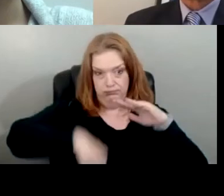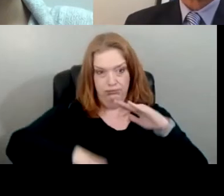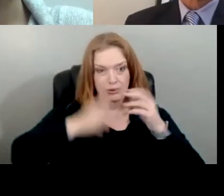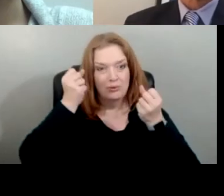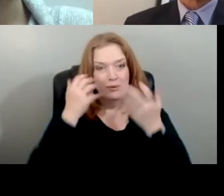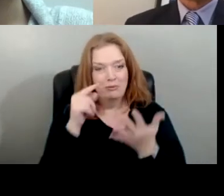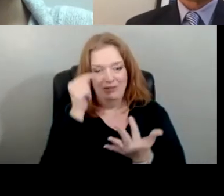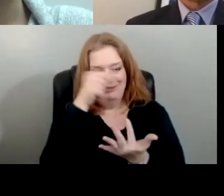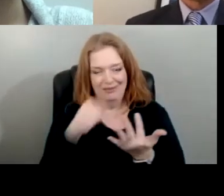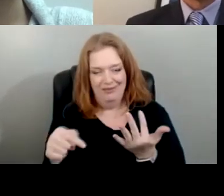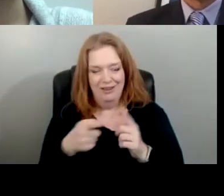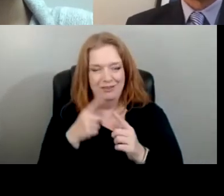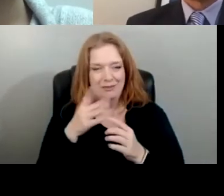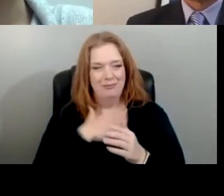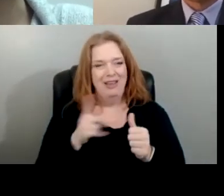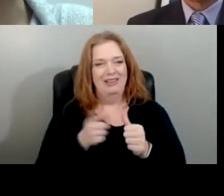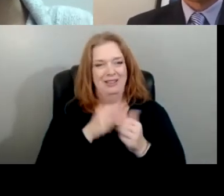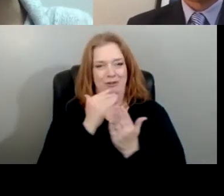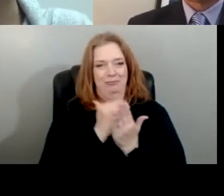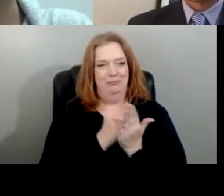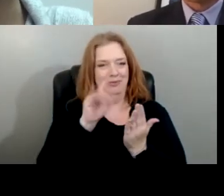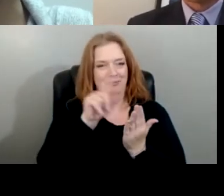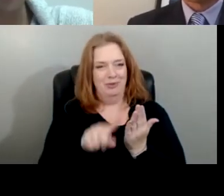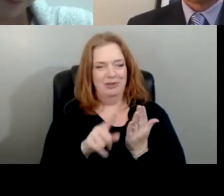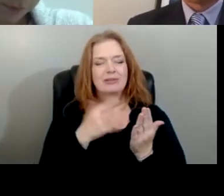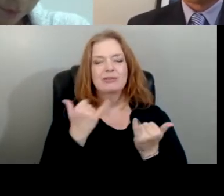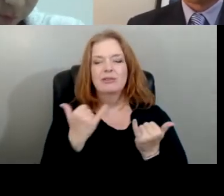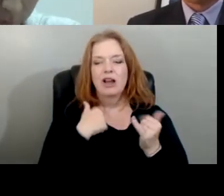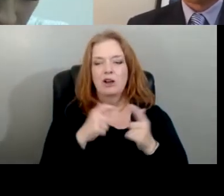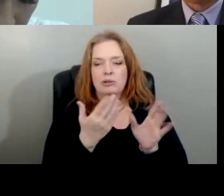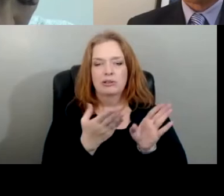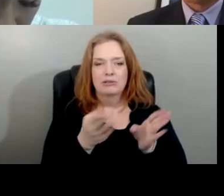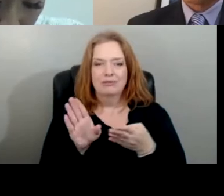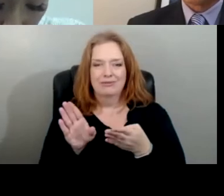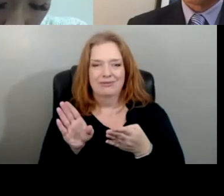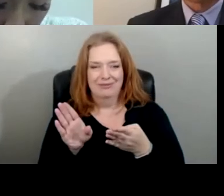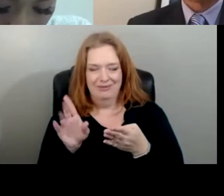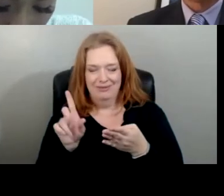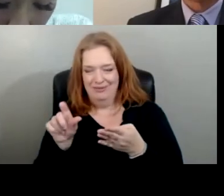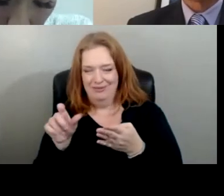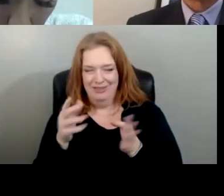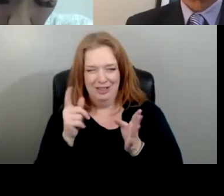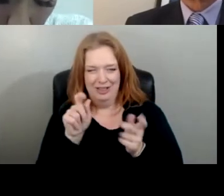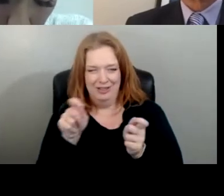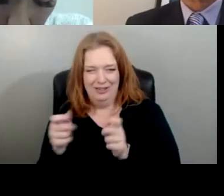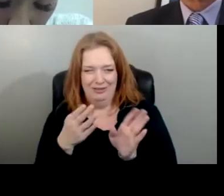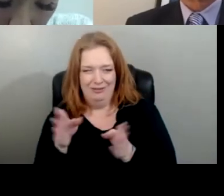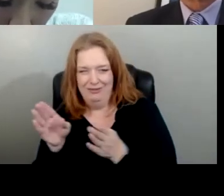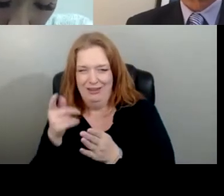to you. So I want to kind of pivot a little bit because you're bringing in so many different pieces that are interesting to